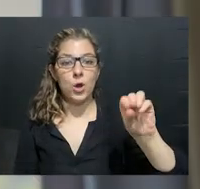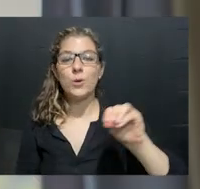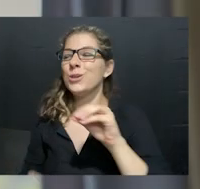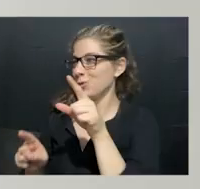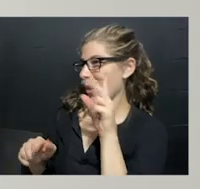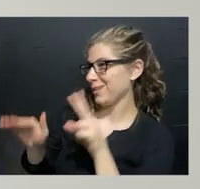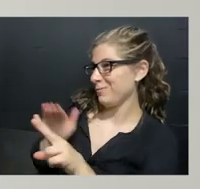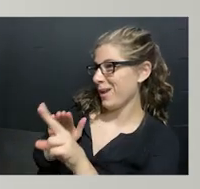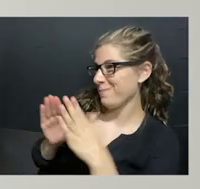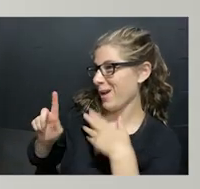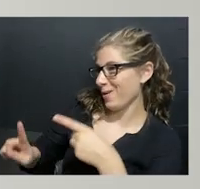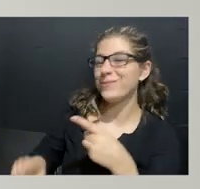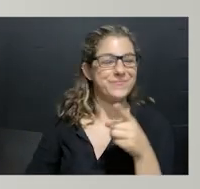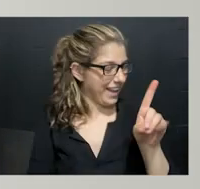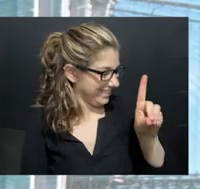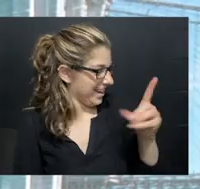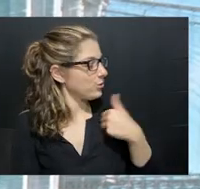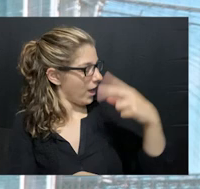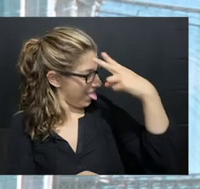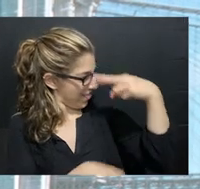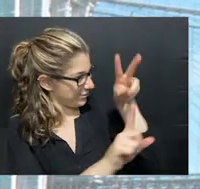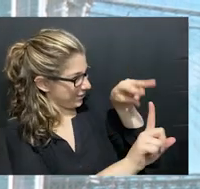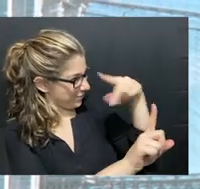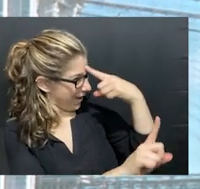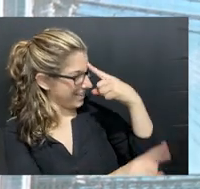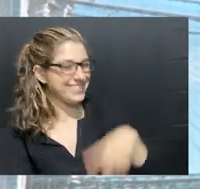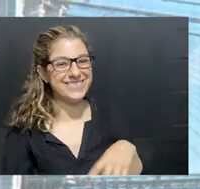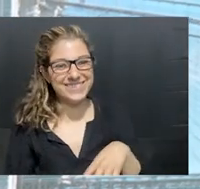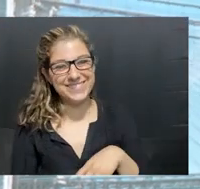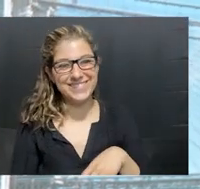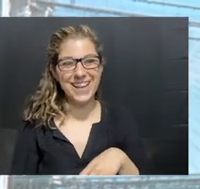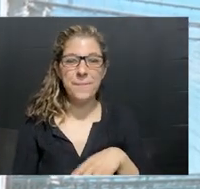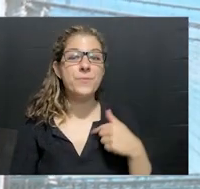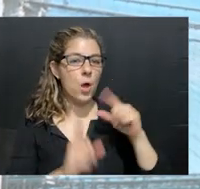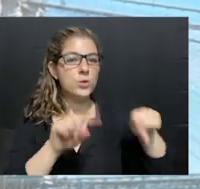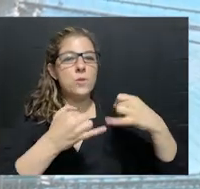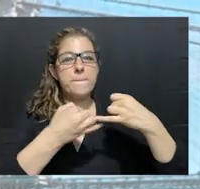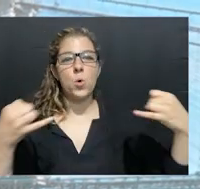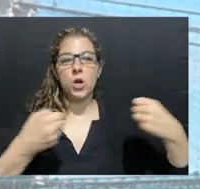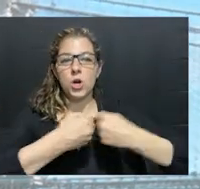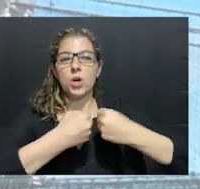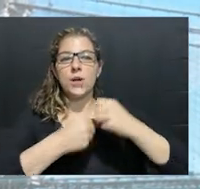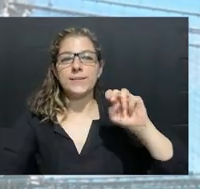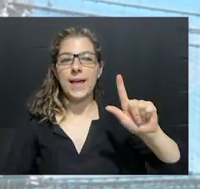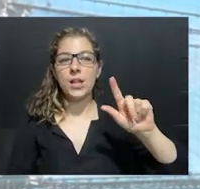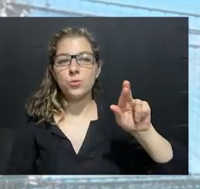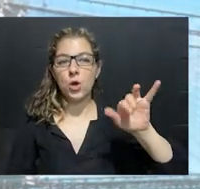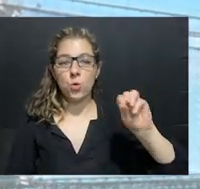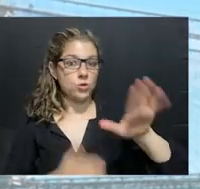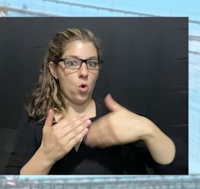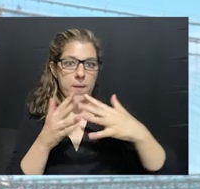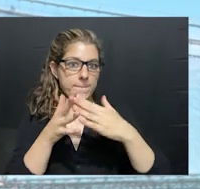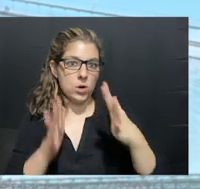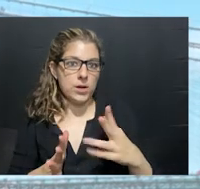I was going. I did. I try to follow you. I try to follow your leadership. I went to the border at Del Rio because all Americans